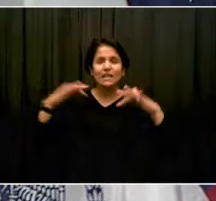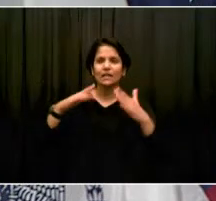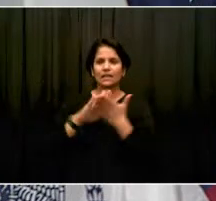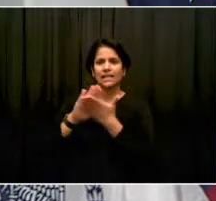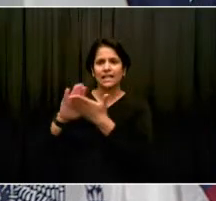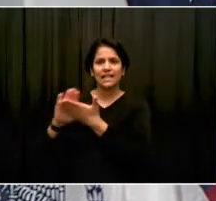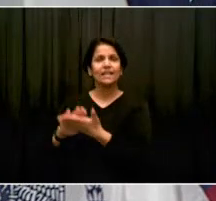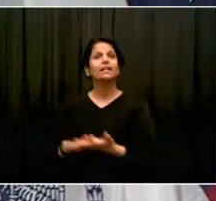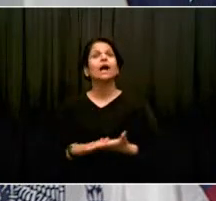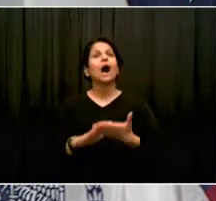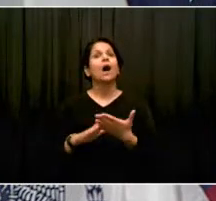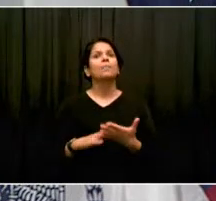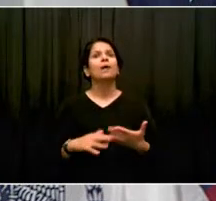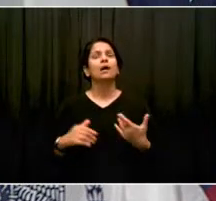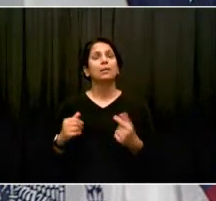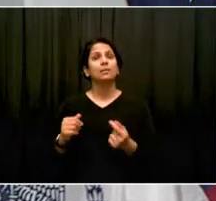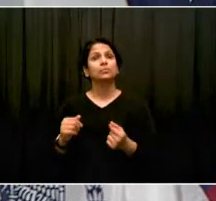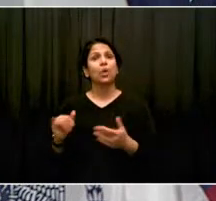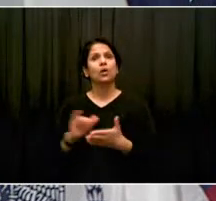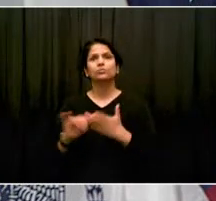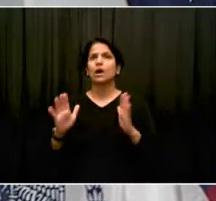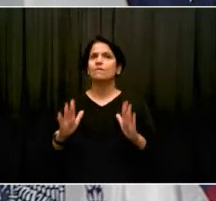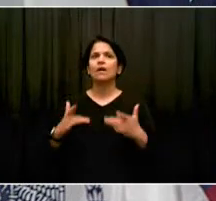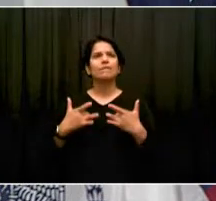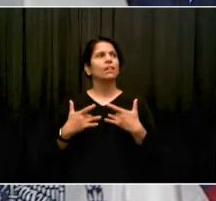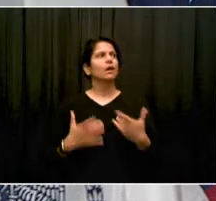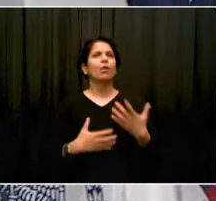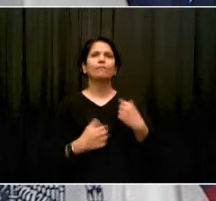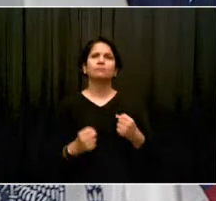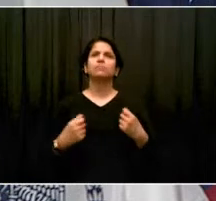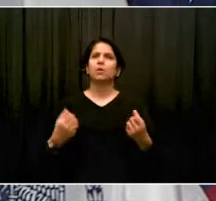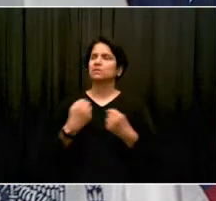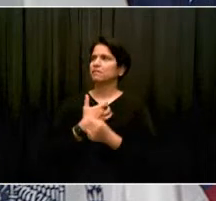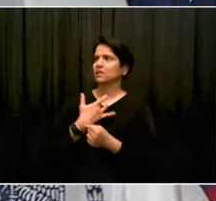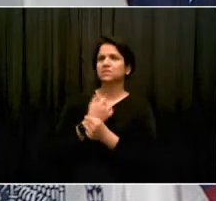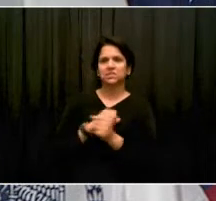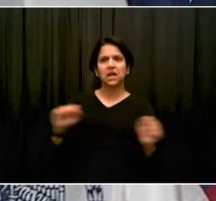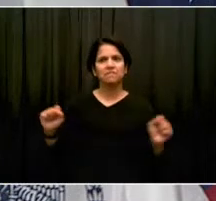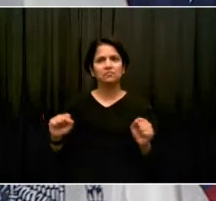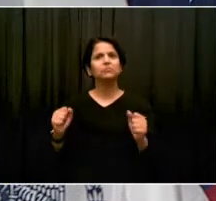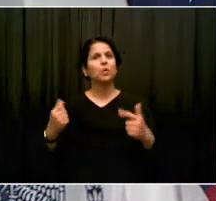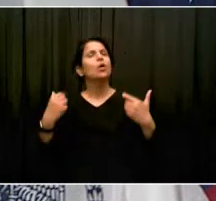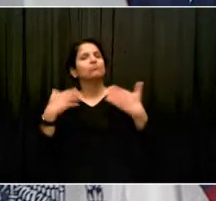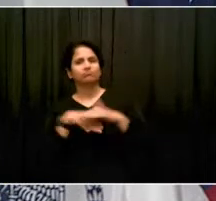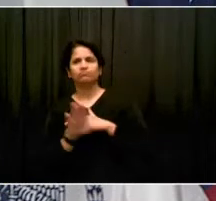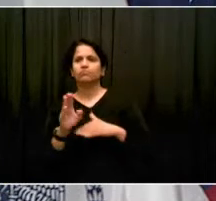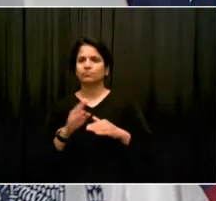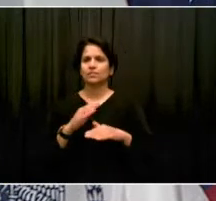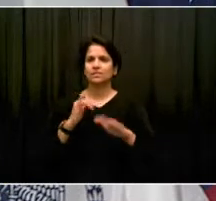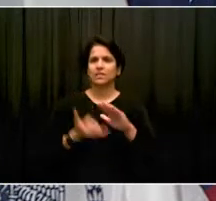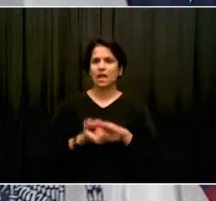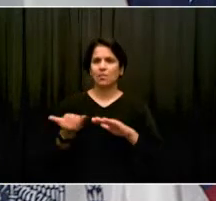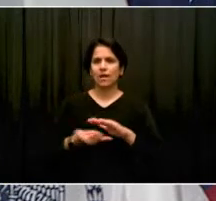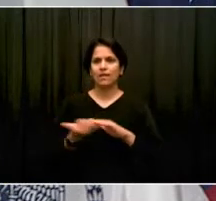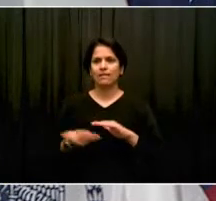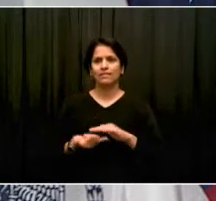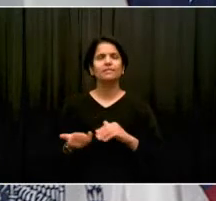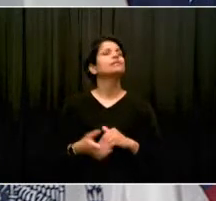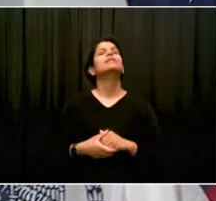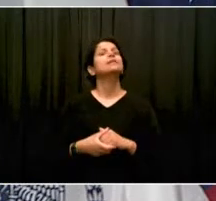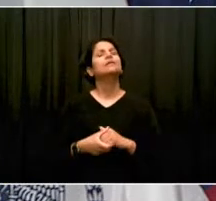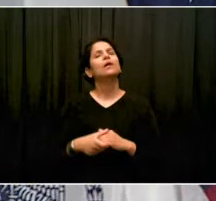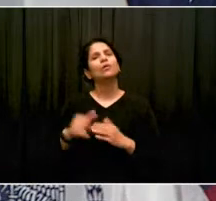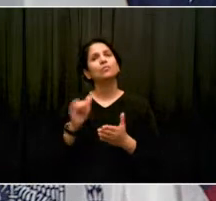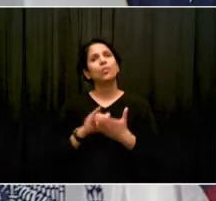to the subways. It clearly helped us. In fact, one of the things the city pushed hard was for the state to realize that